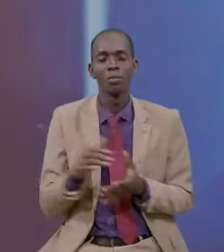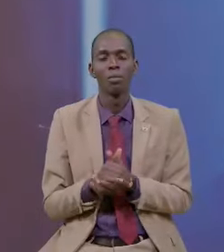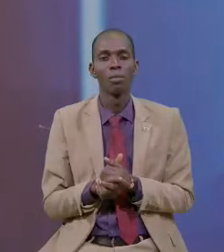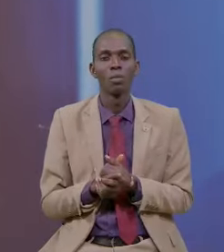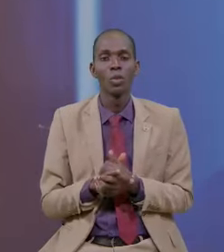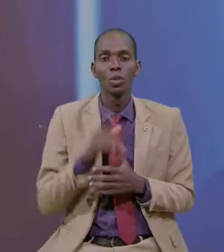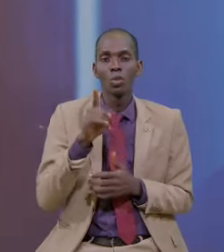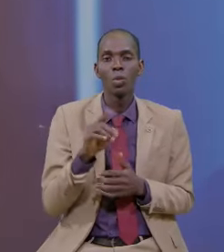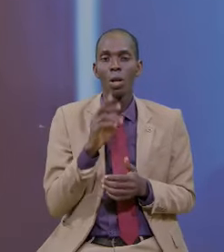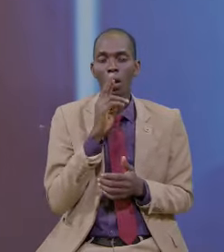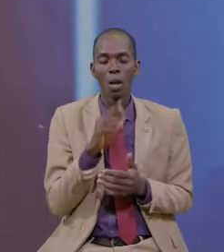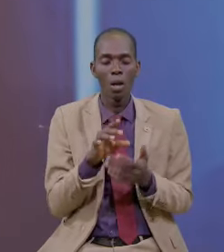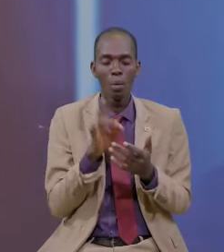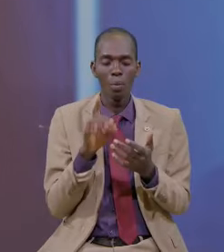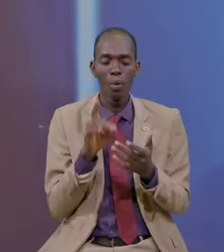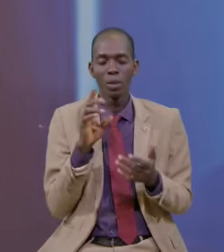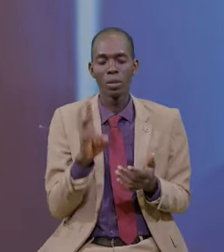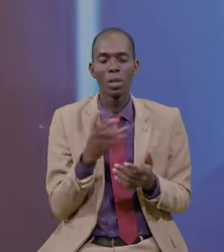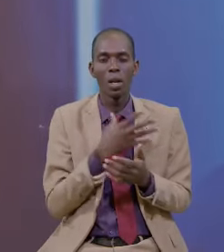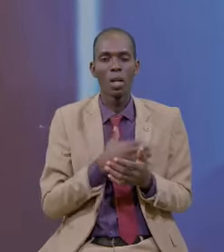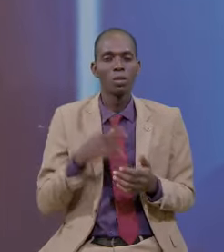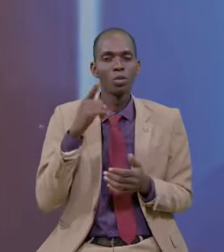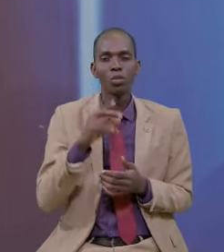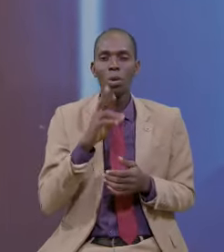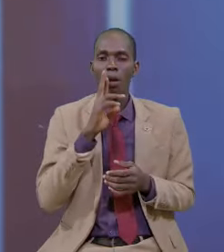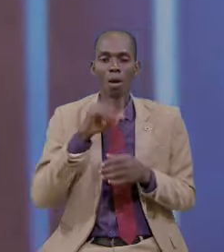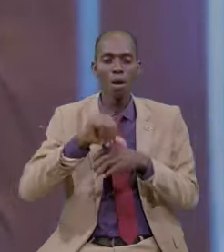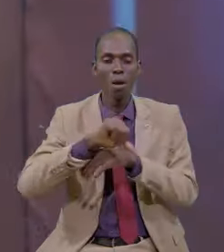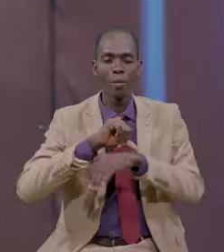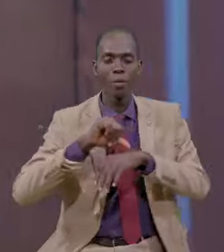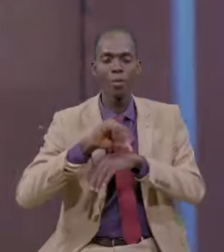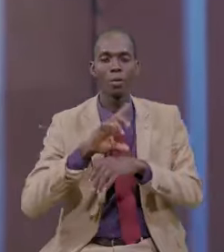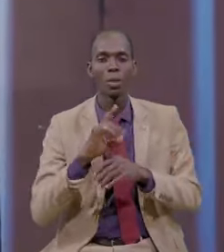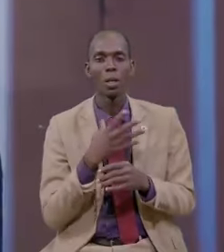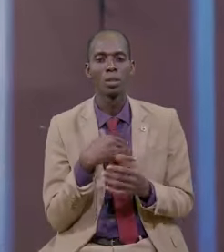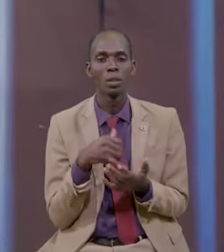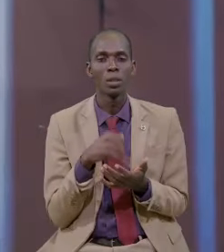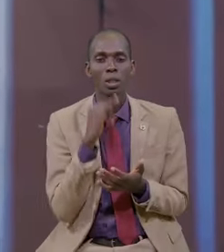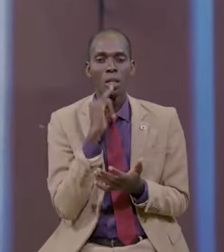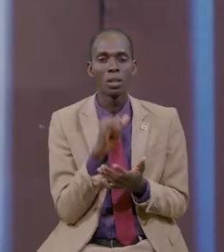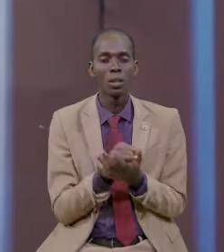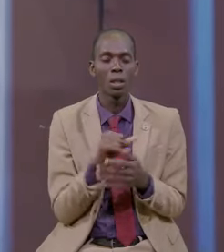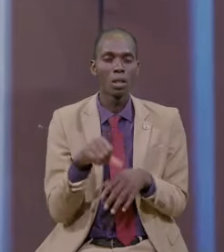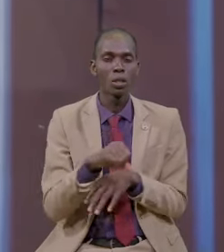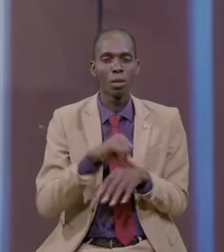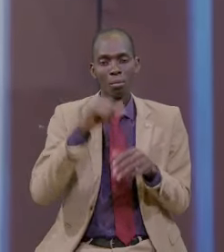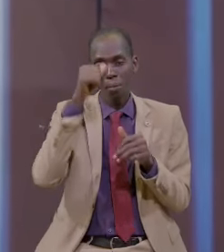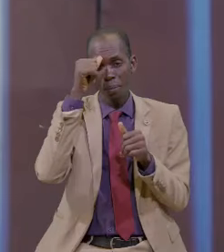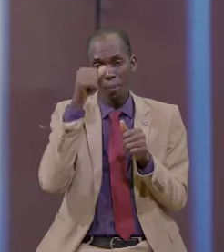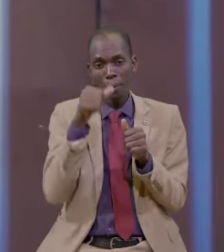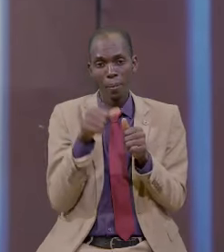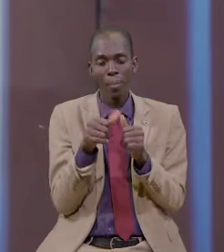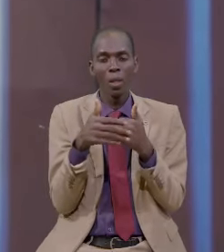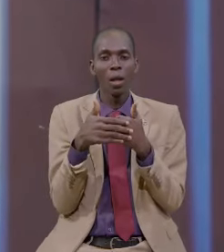you are anointed. And it is that anointing, remember, after